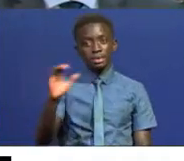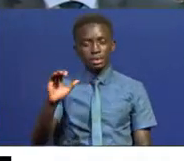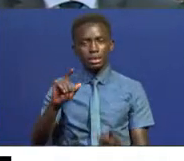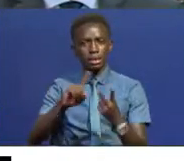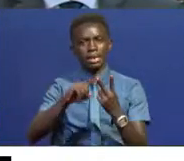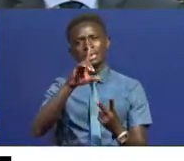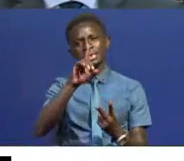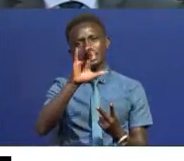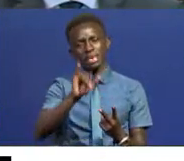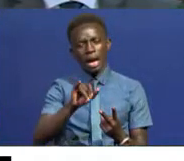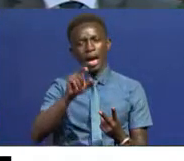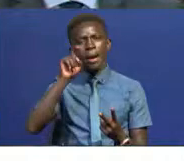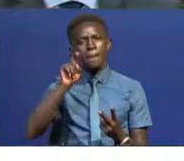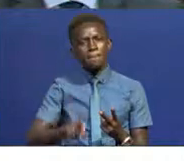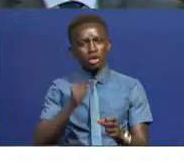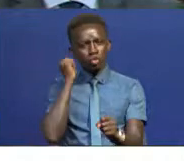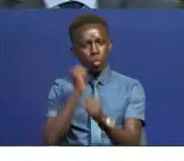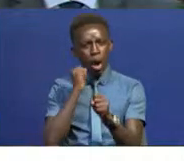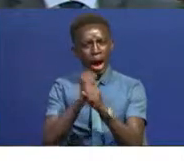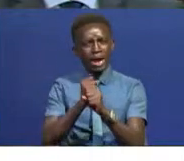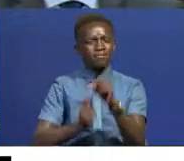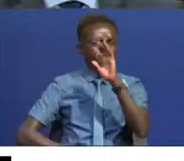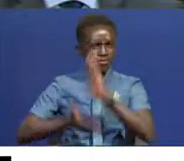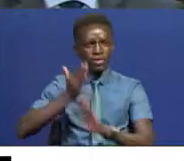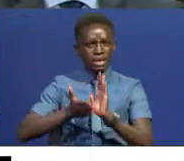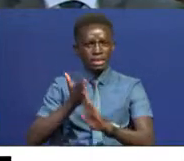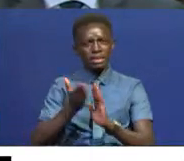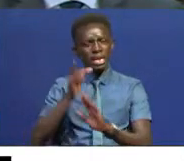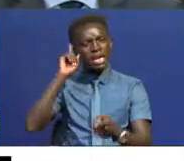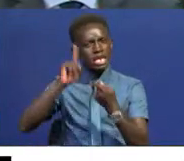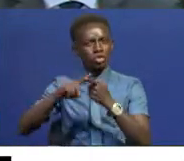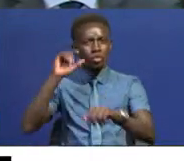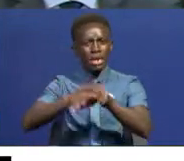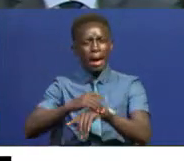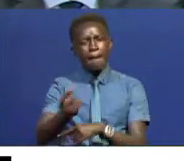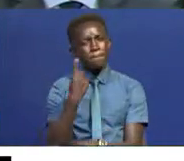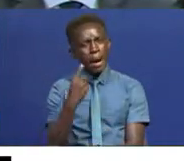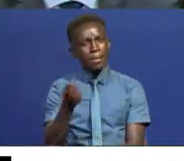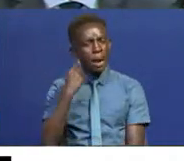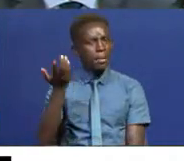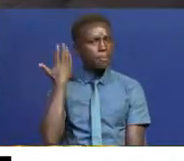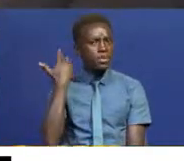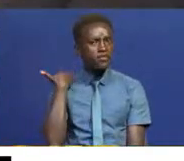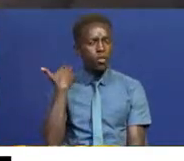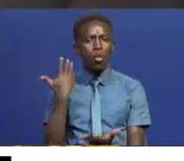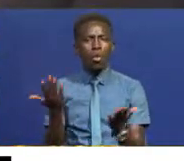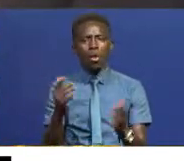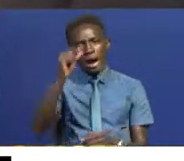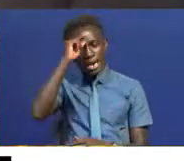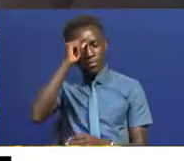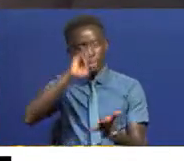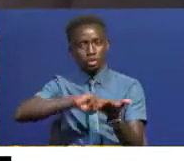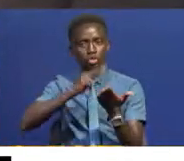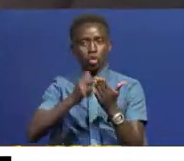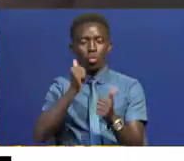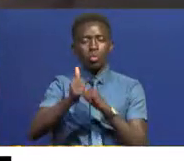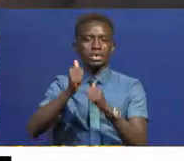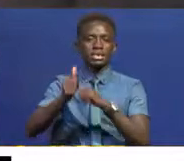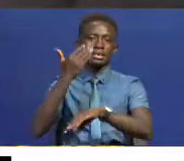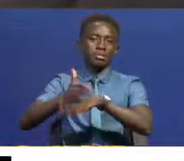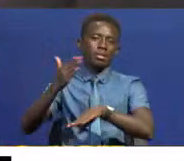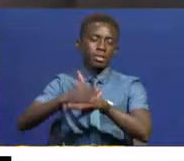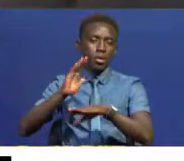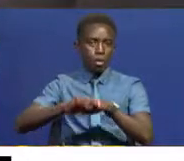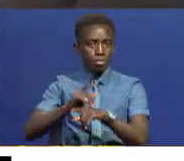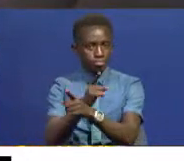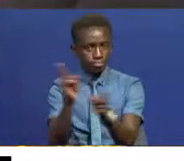must move with full speed to recover public resources that were spent on this.